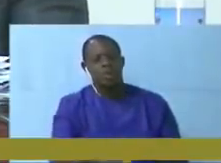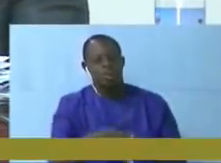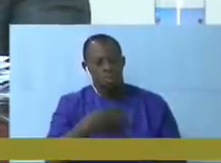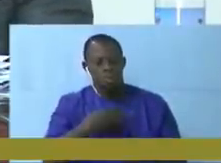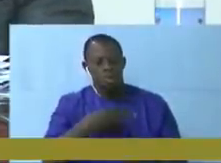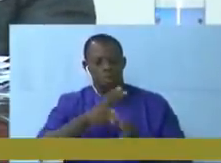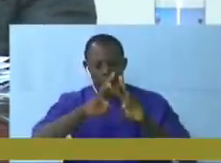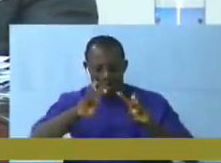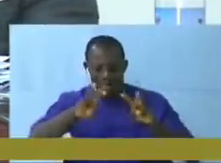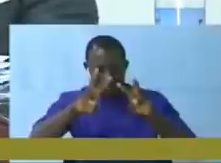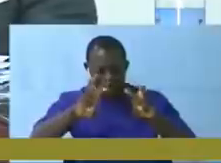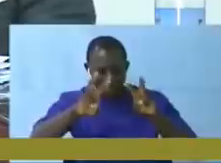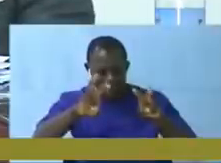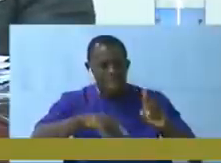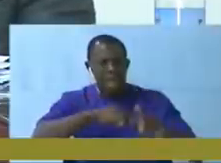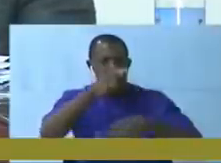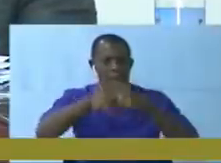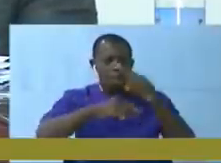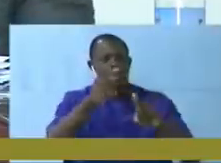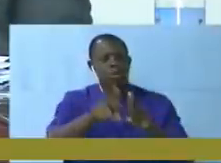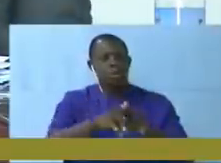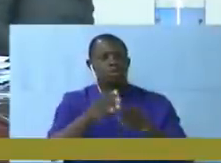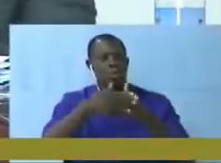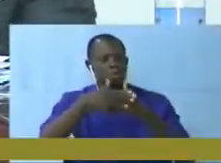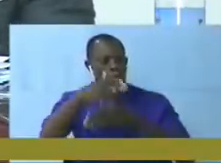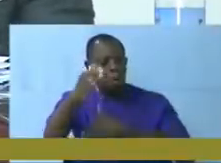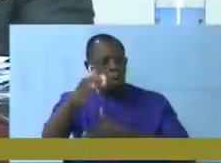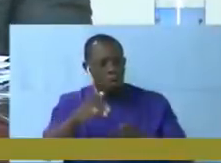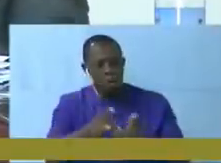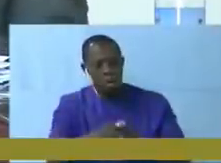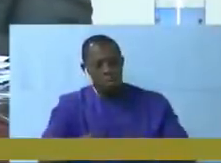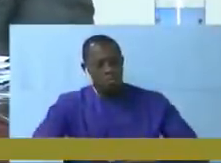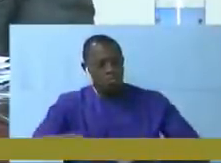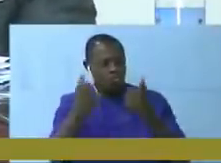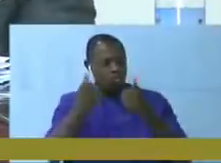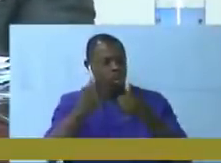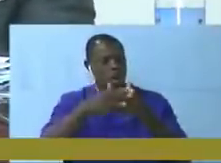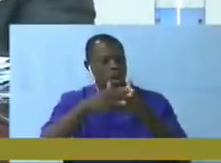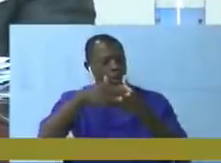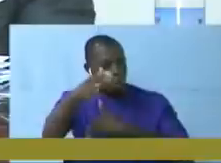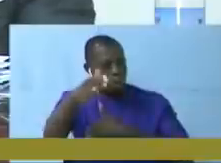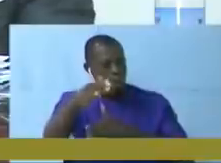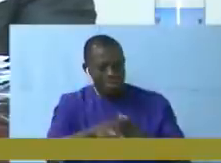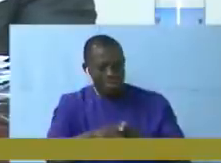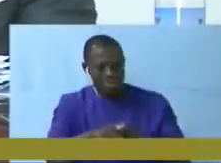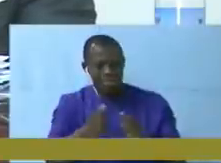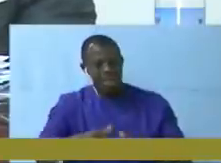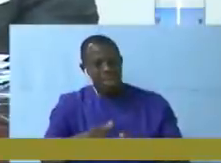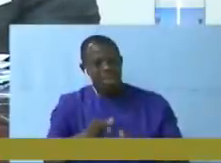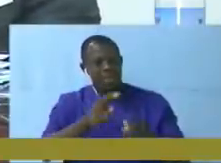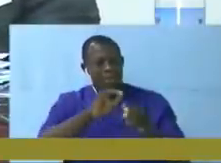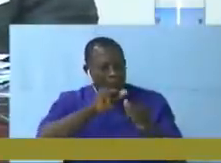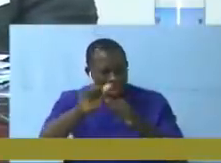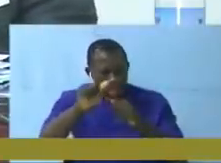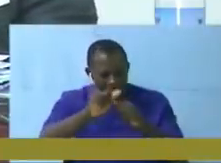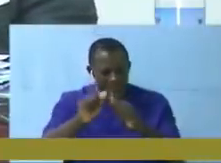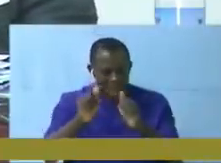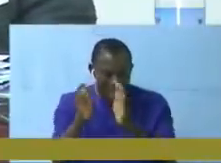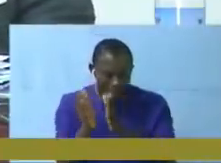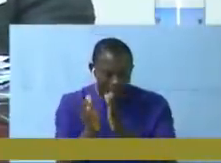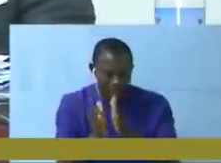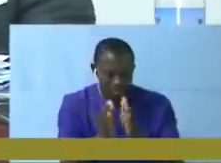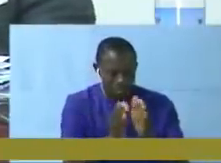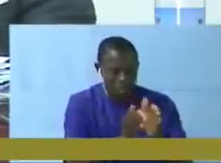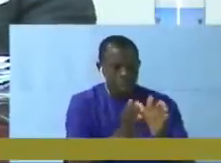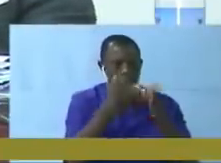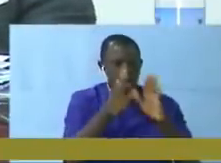perfect or more orderly arrangement for the governance of the society, isn't it? Li ñu djiblu